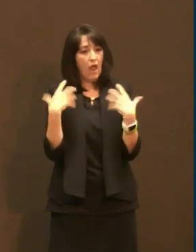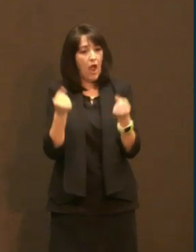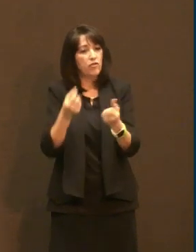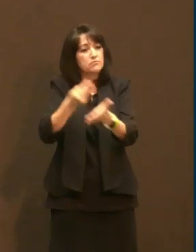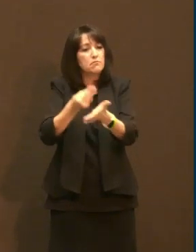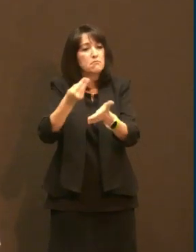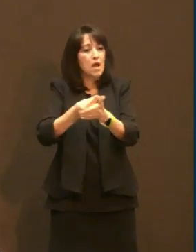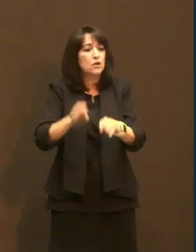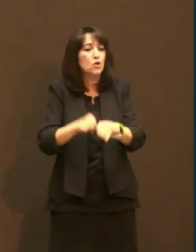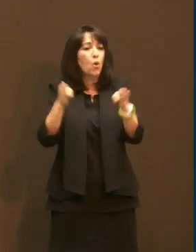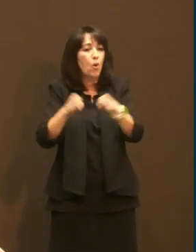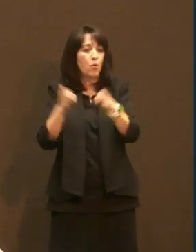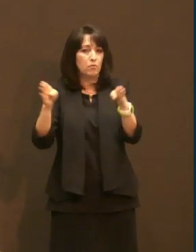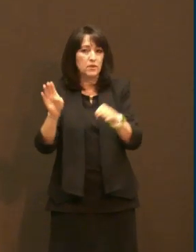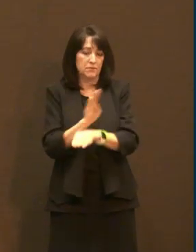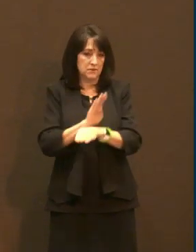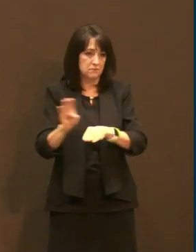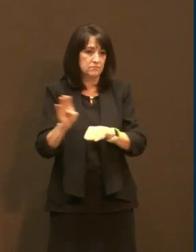as we